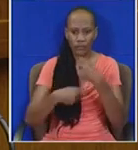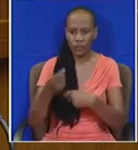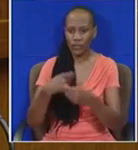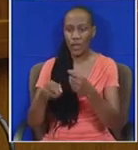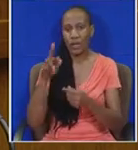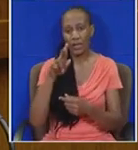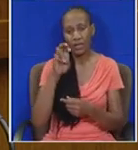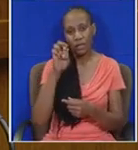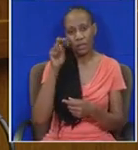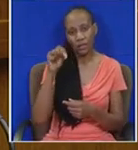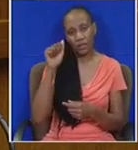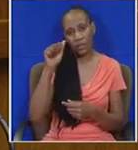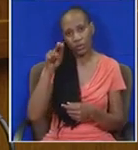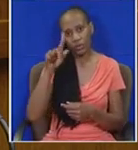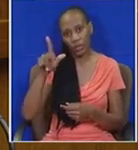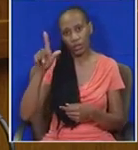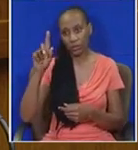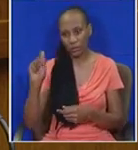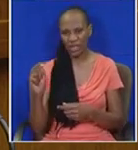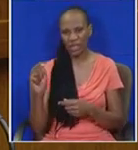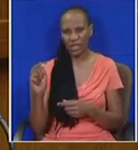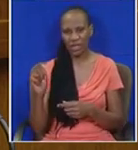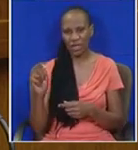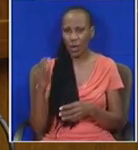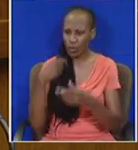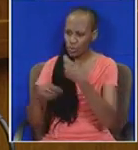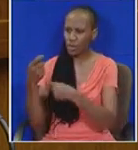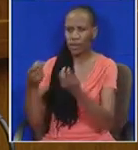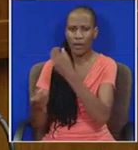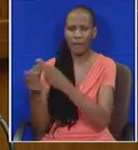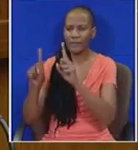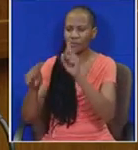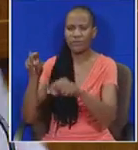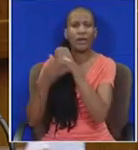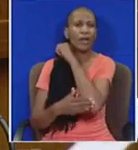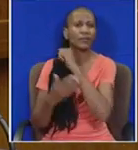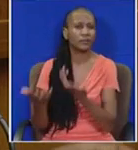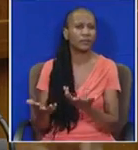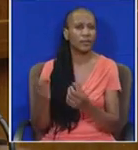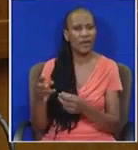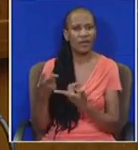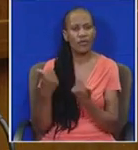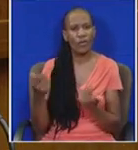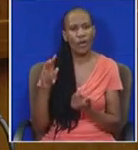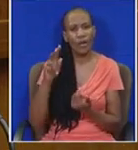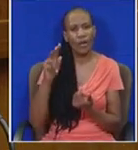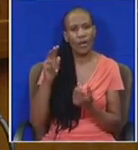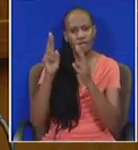Renault, is an SOE owned by the French government. The company was expropriated without compensation by